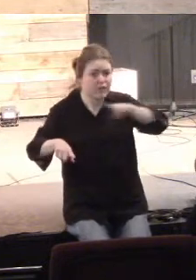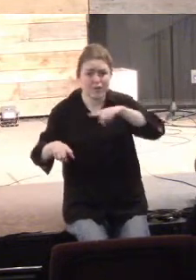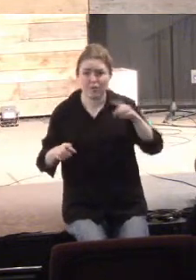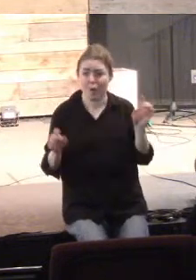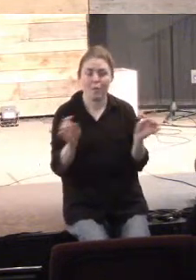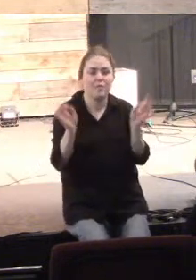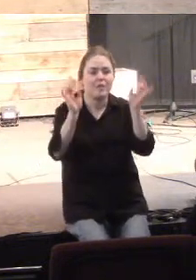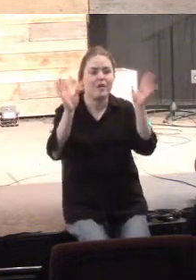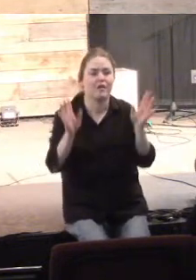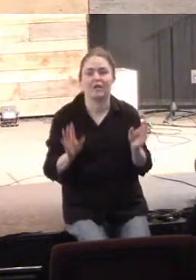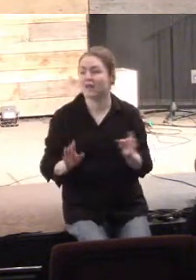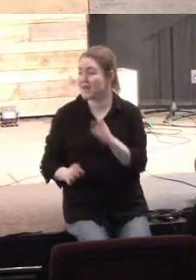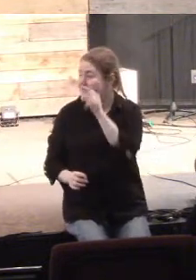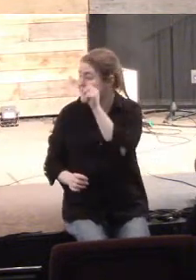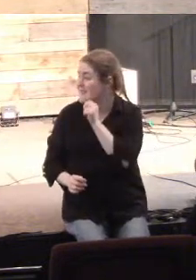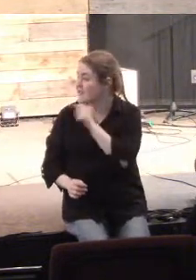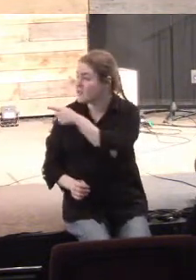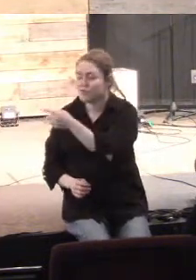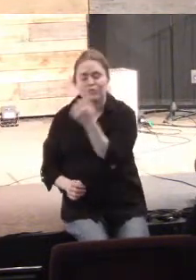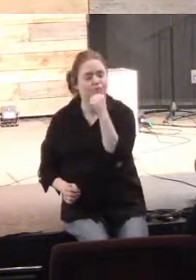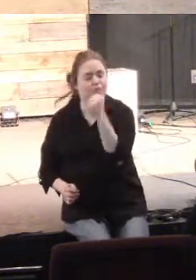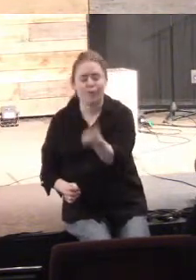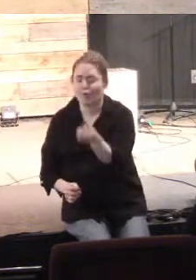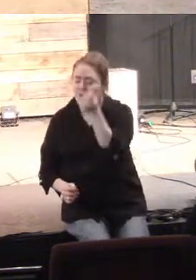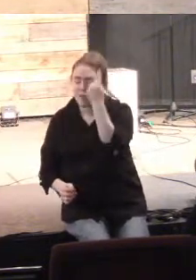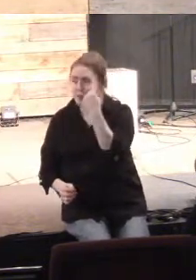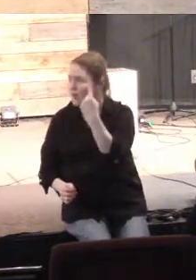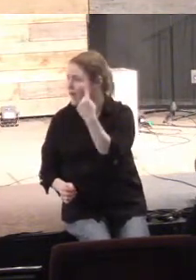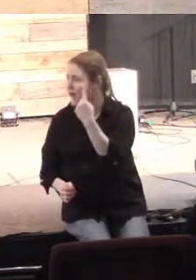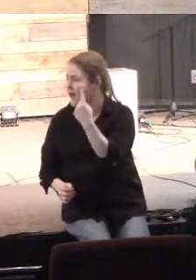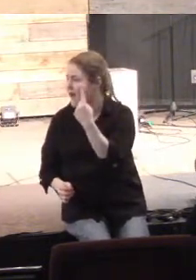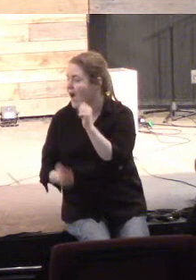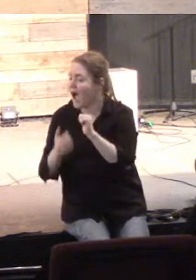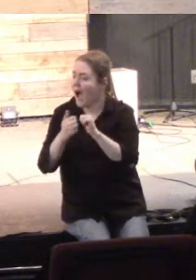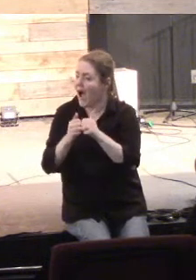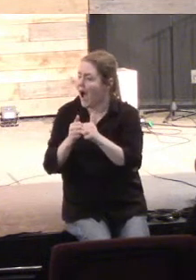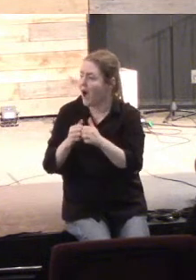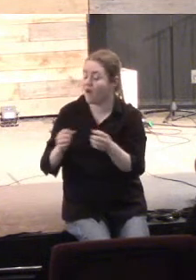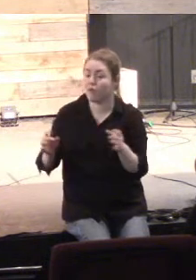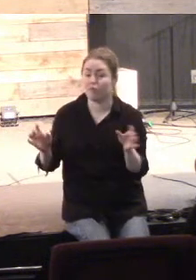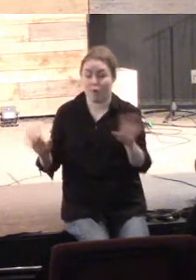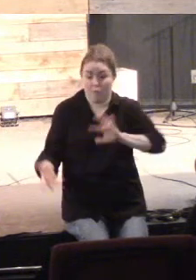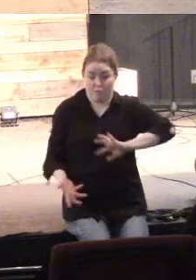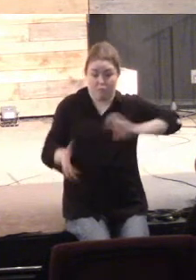You're all miracles. Teens, you don't realize how jacked up your parents were.